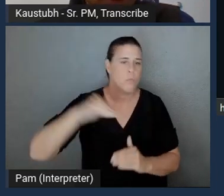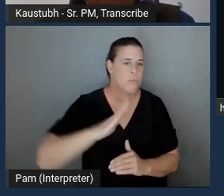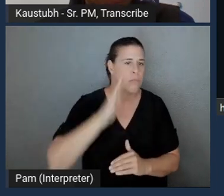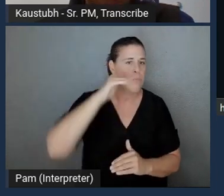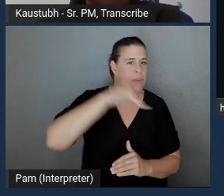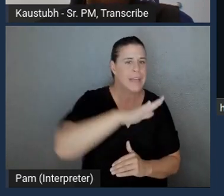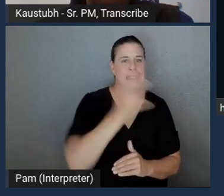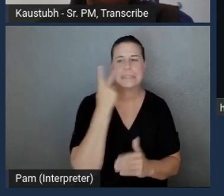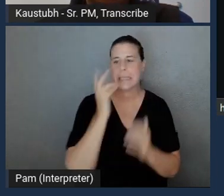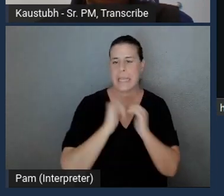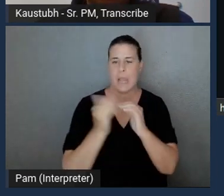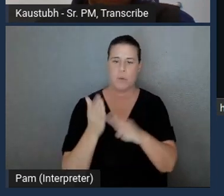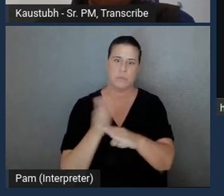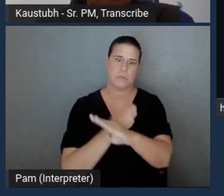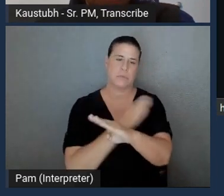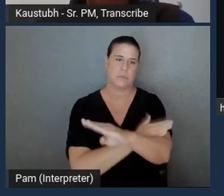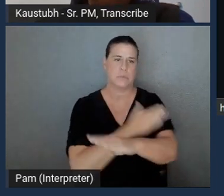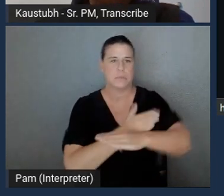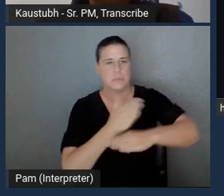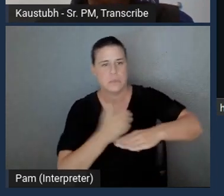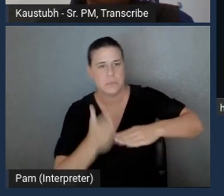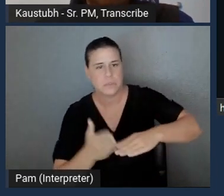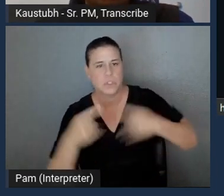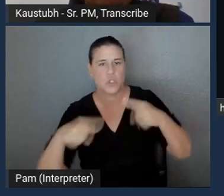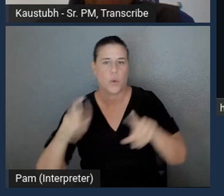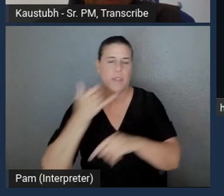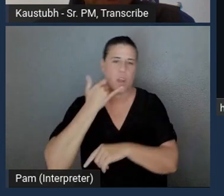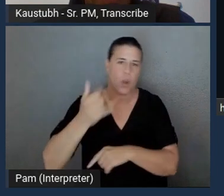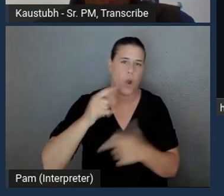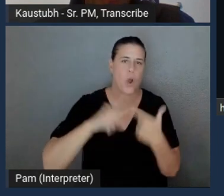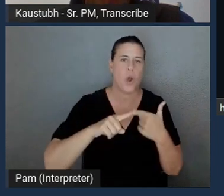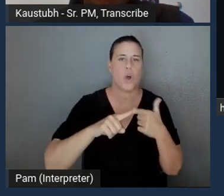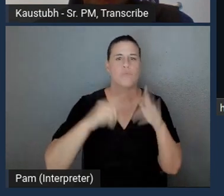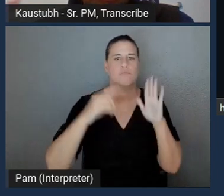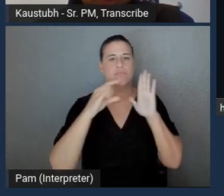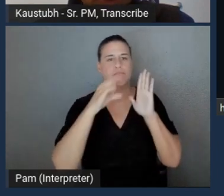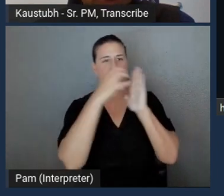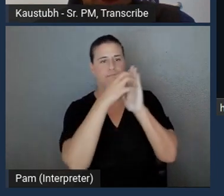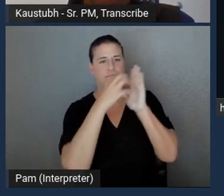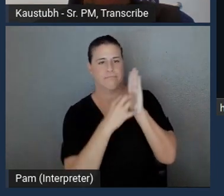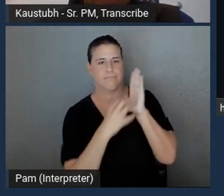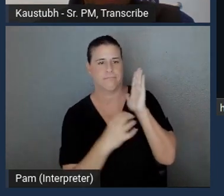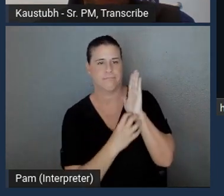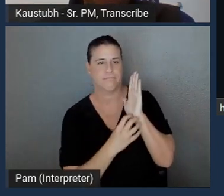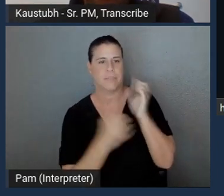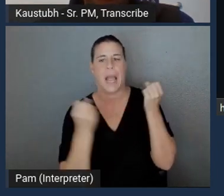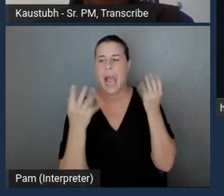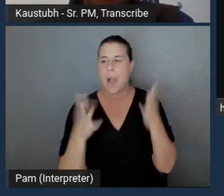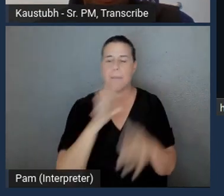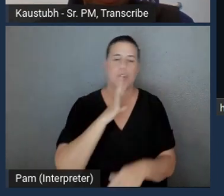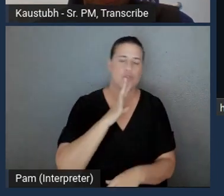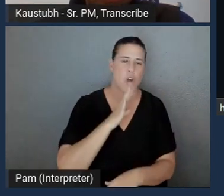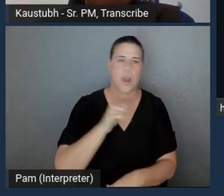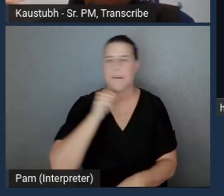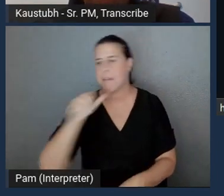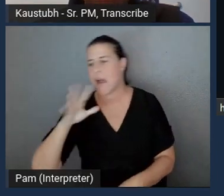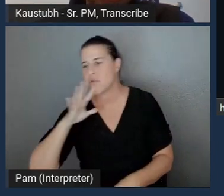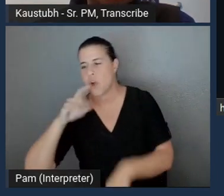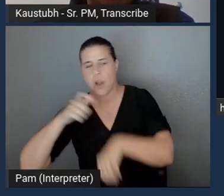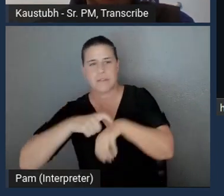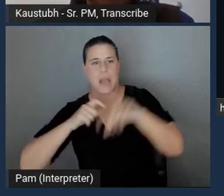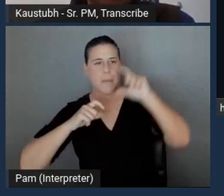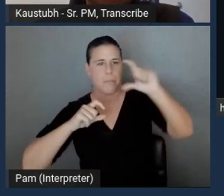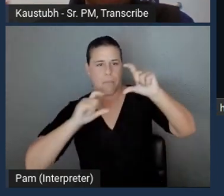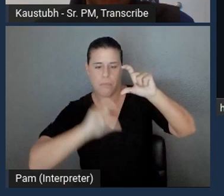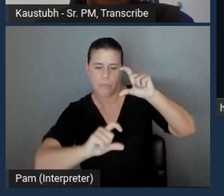it is progressing throughout the call. You can also map out how much non-talk time and talk time was there, right? Like you want to make